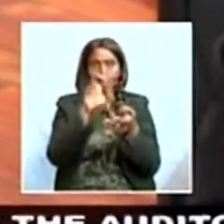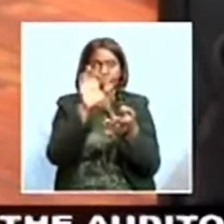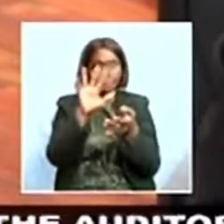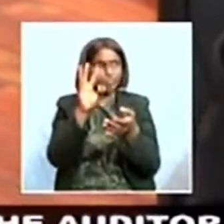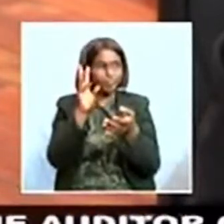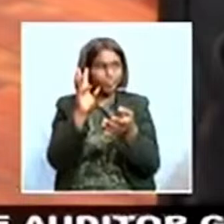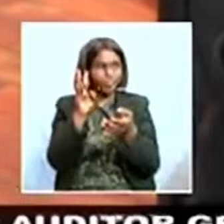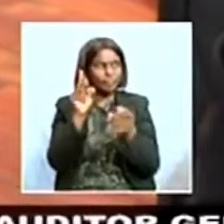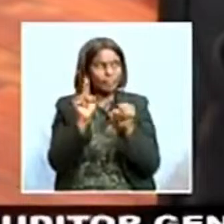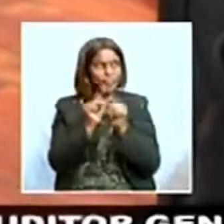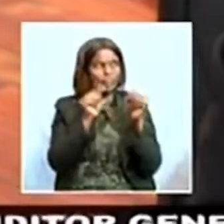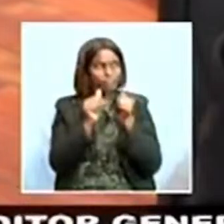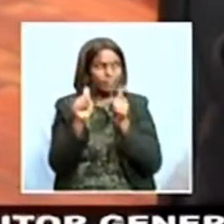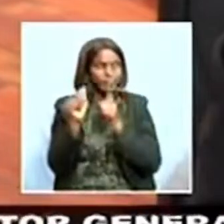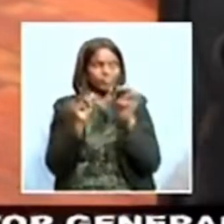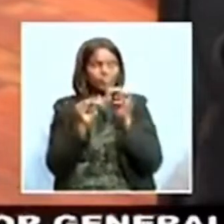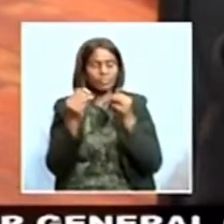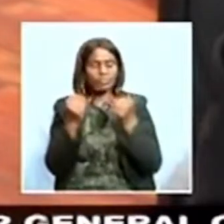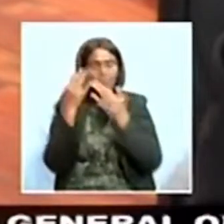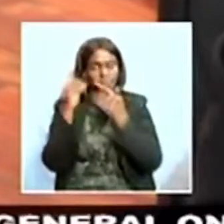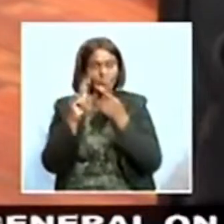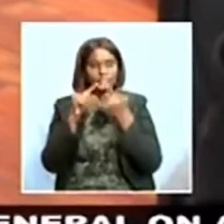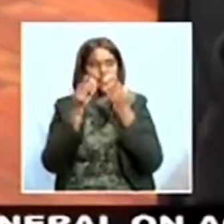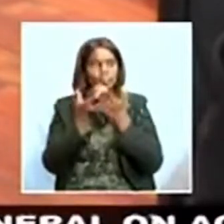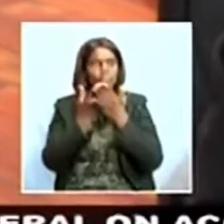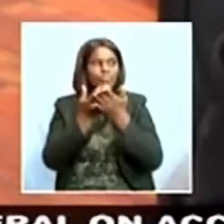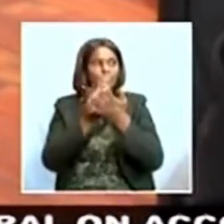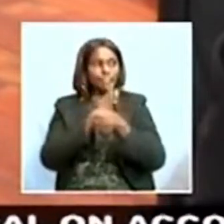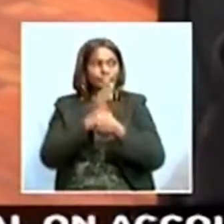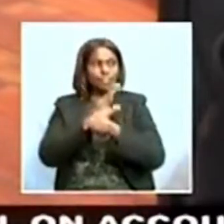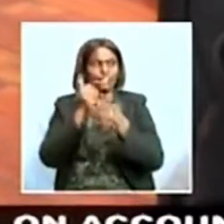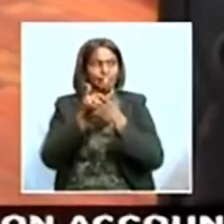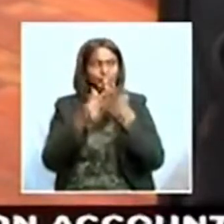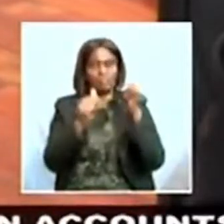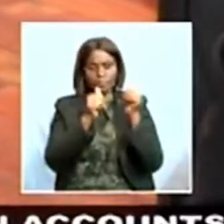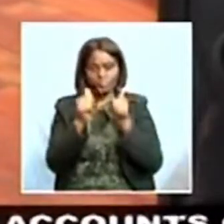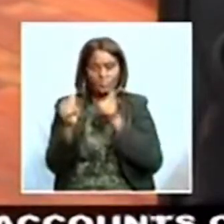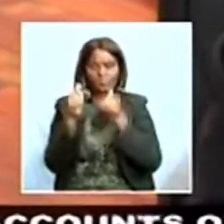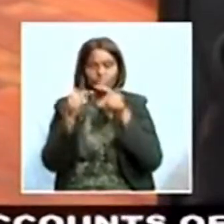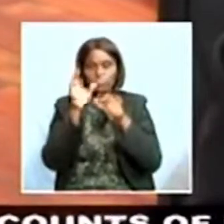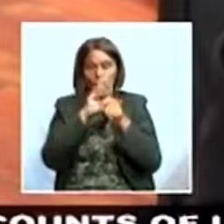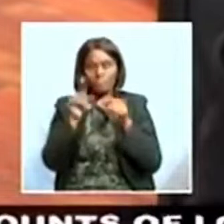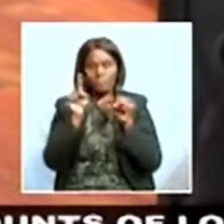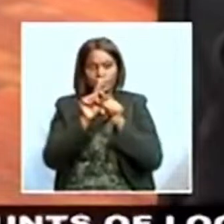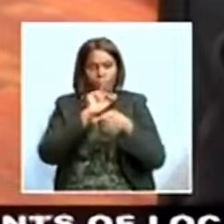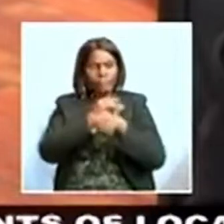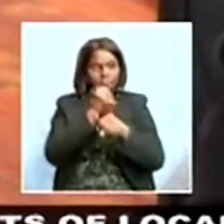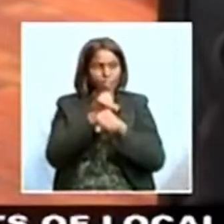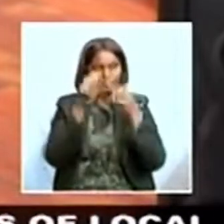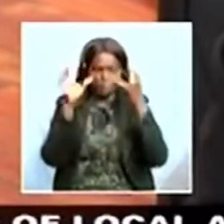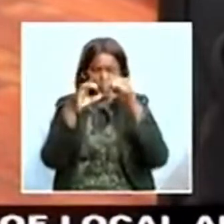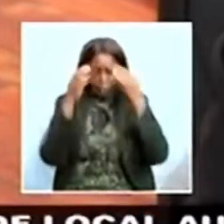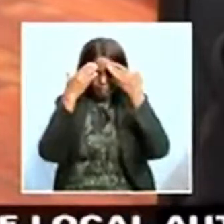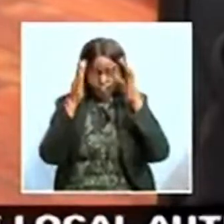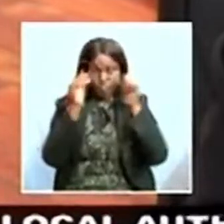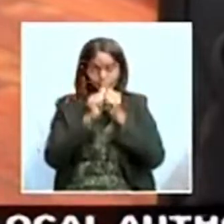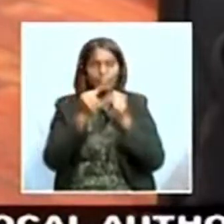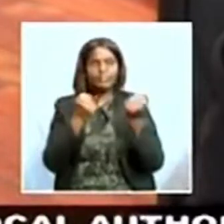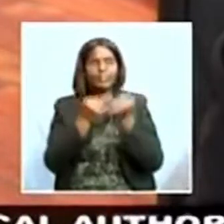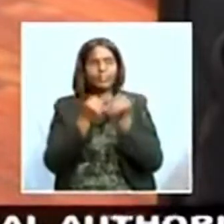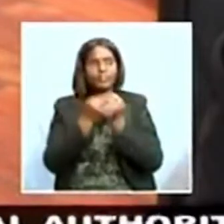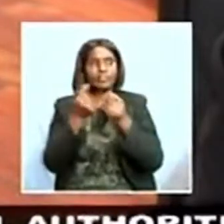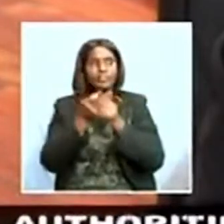42,256. Action taken, management wishes to submit that following action was undertaken: intensified community sensitization with the support from